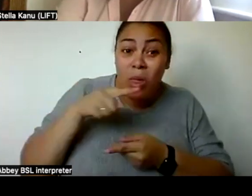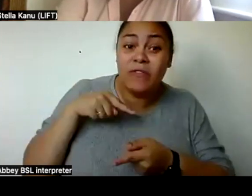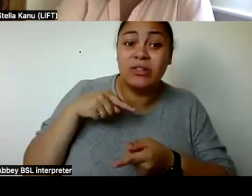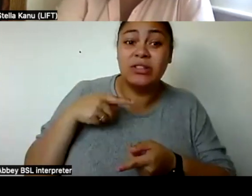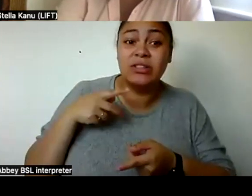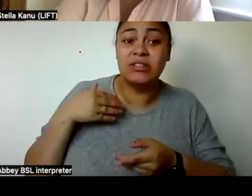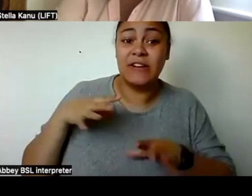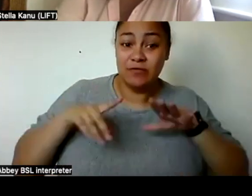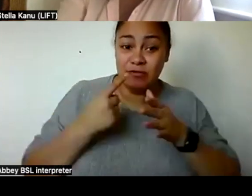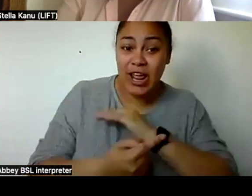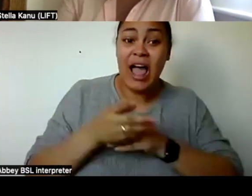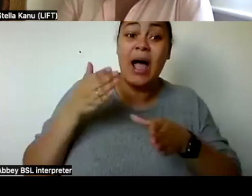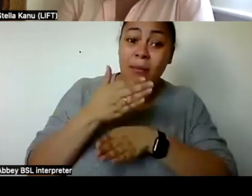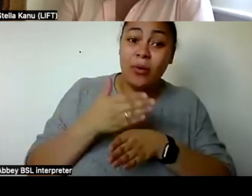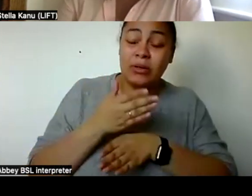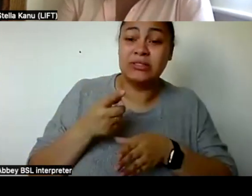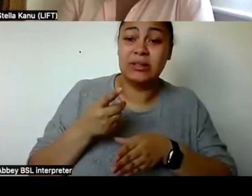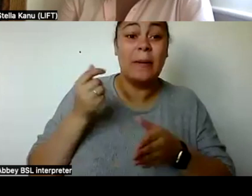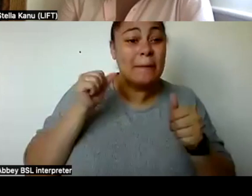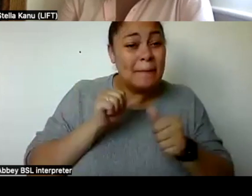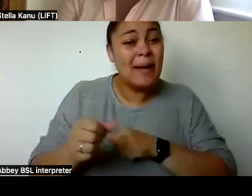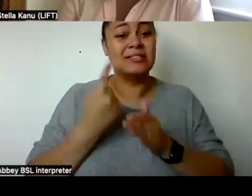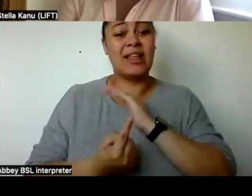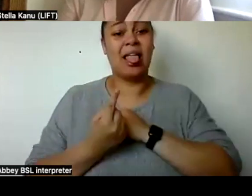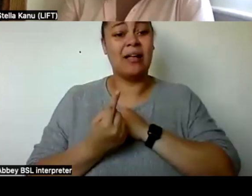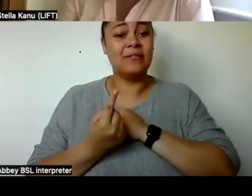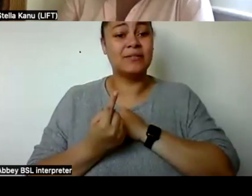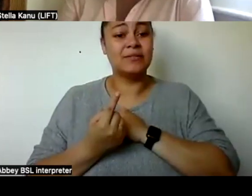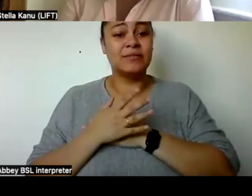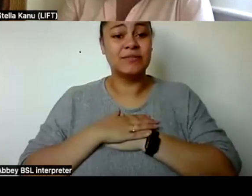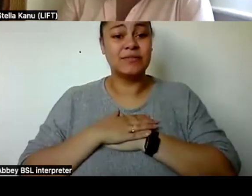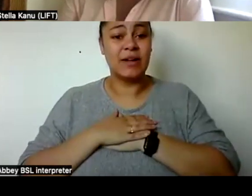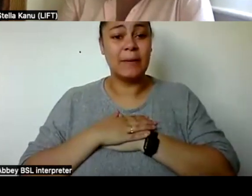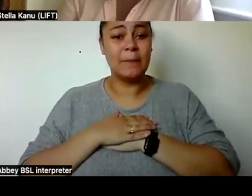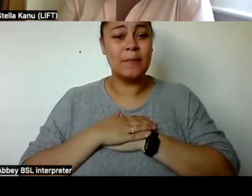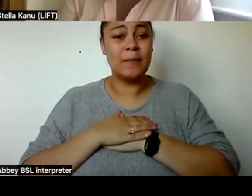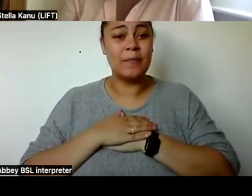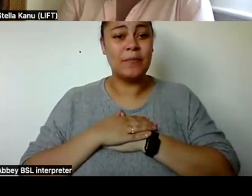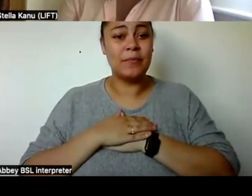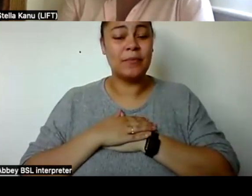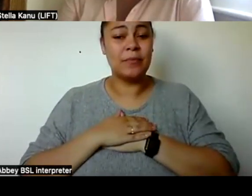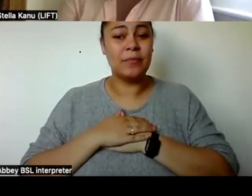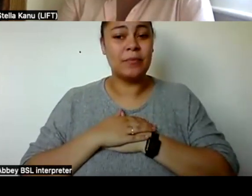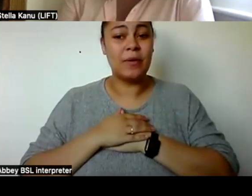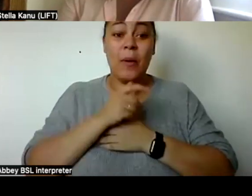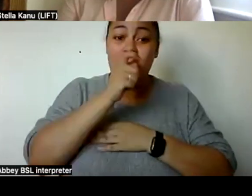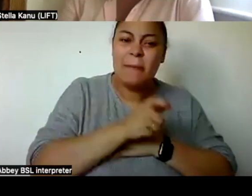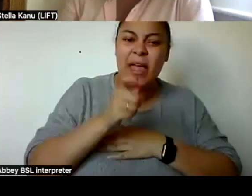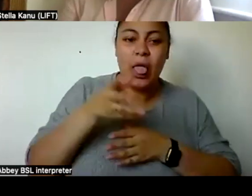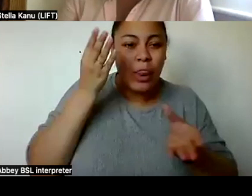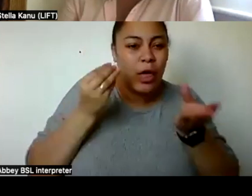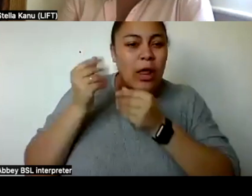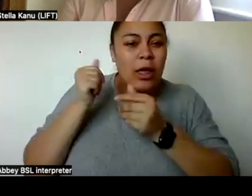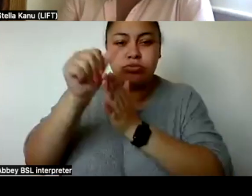and employees, to be our best selves in our work. And we have a peer learning program